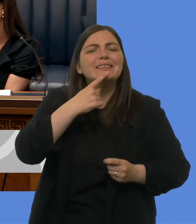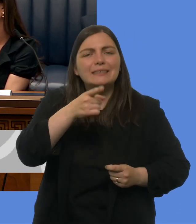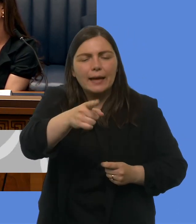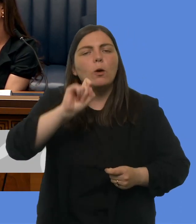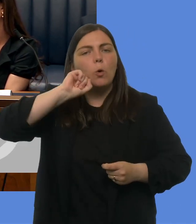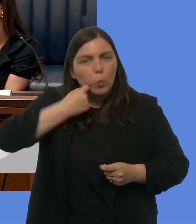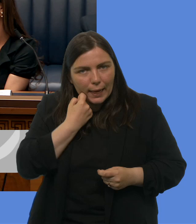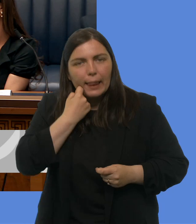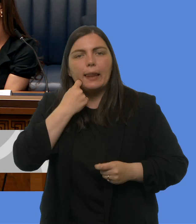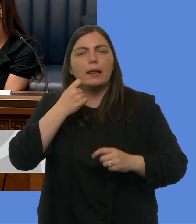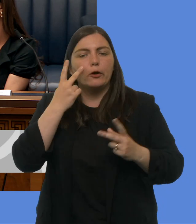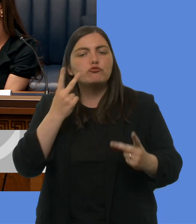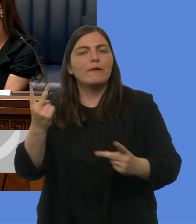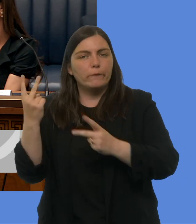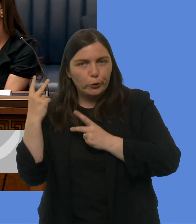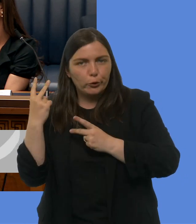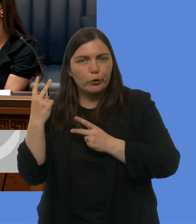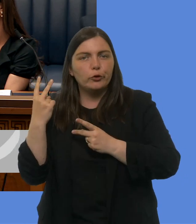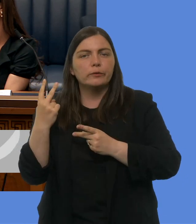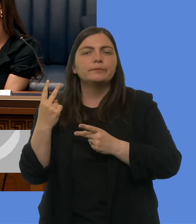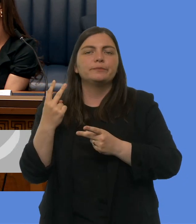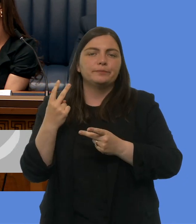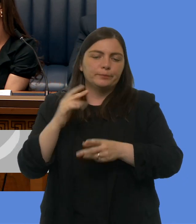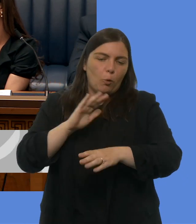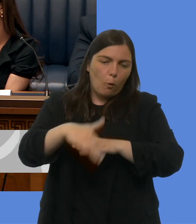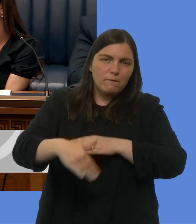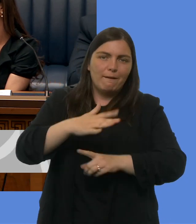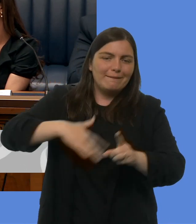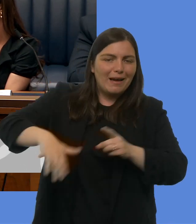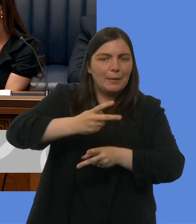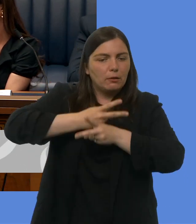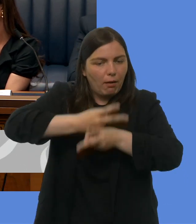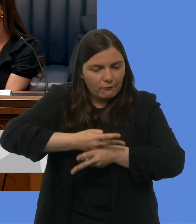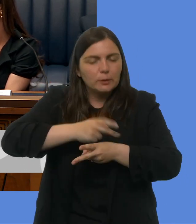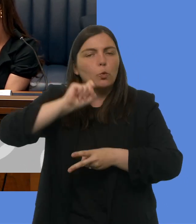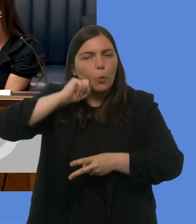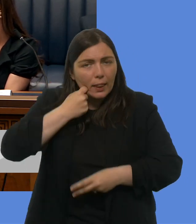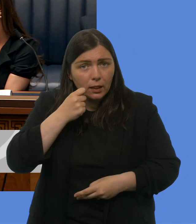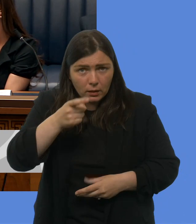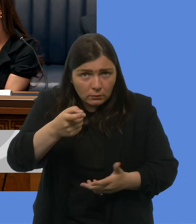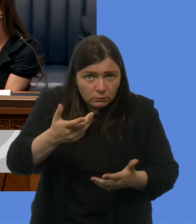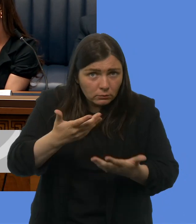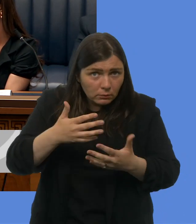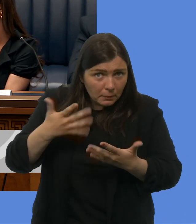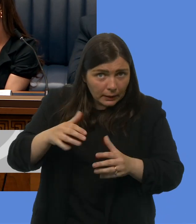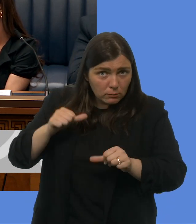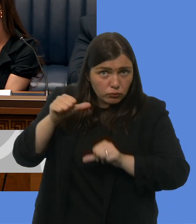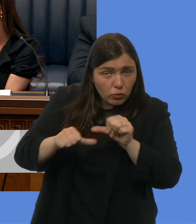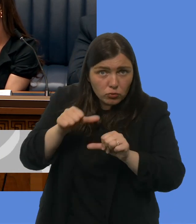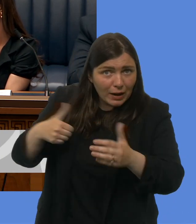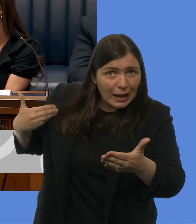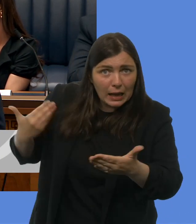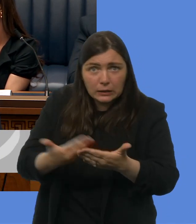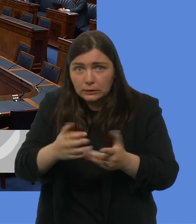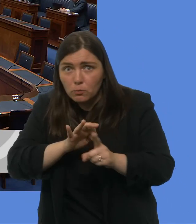environmental governance in relation to those issues. Can you outline any progress in that and how things might be improved as a result